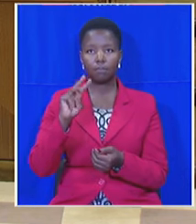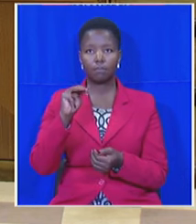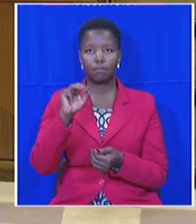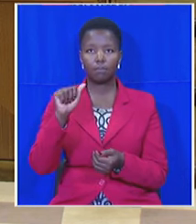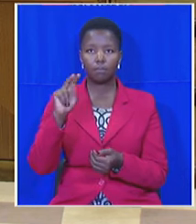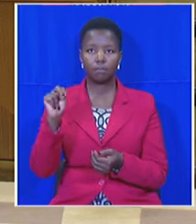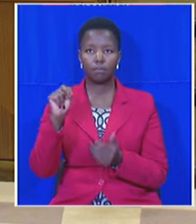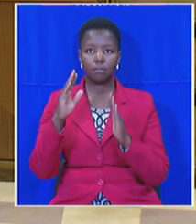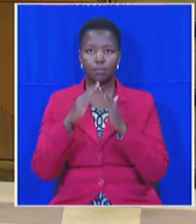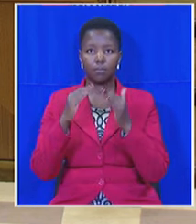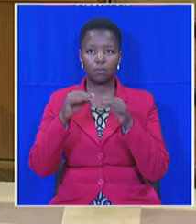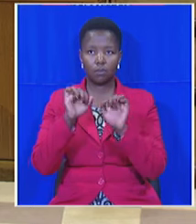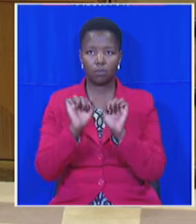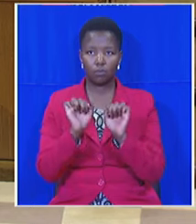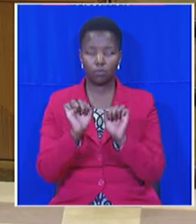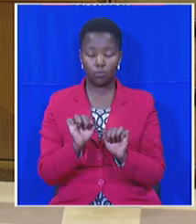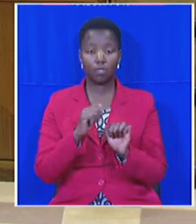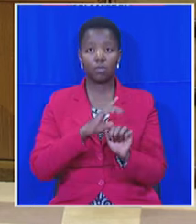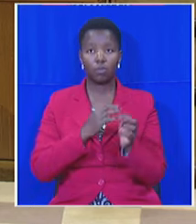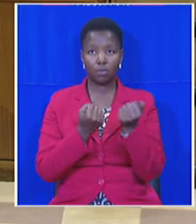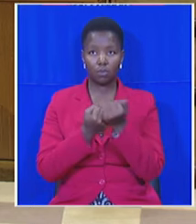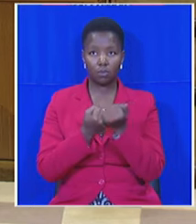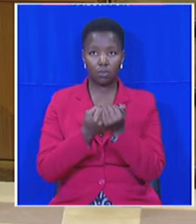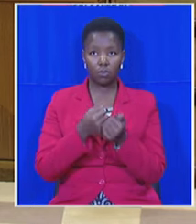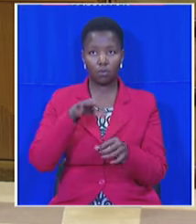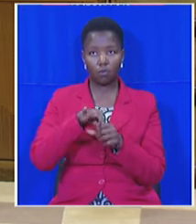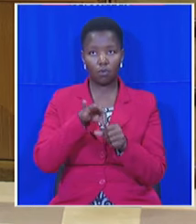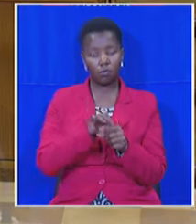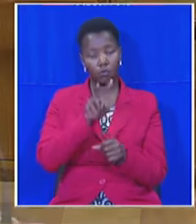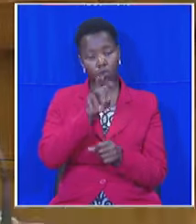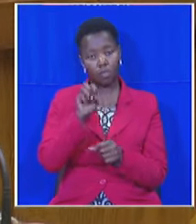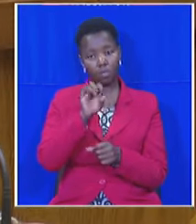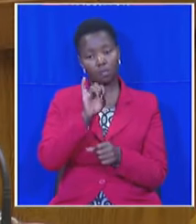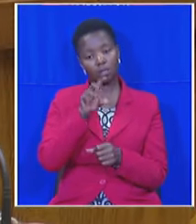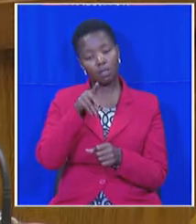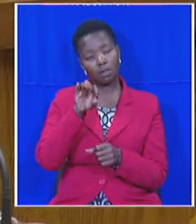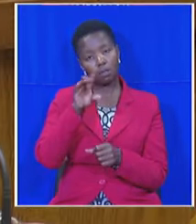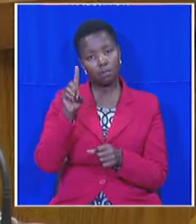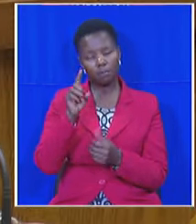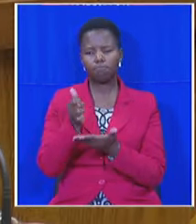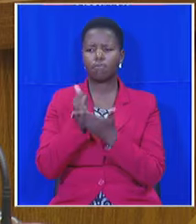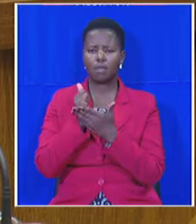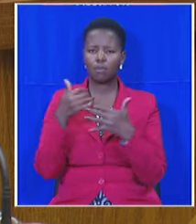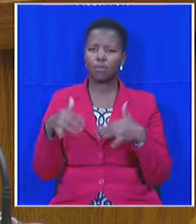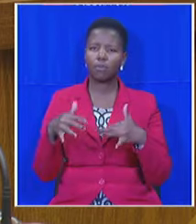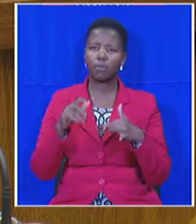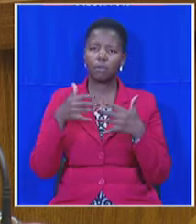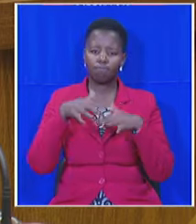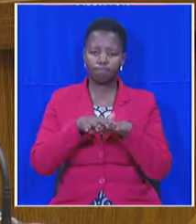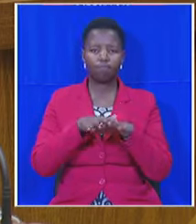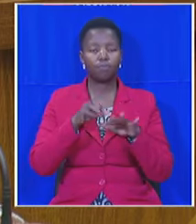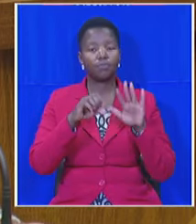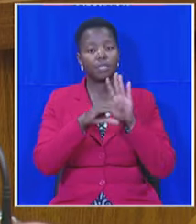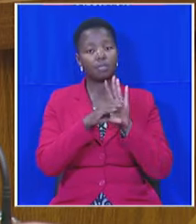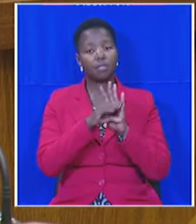House Chairperson, the ANC supports Vote 20. IPID gives effect to the provision of Section 2066 of the